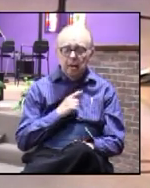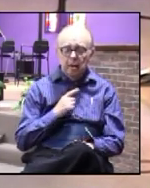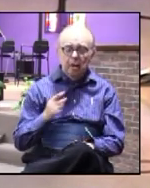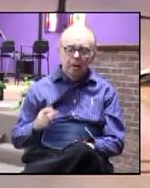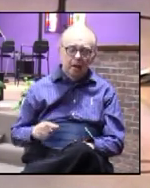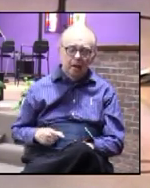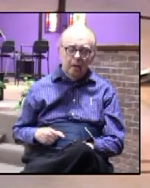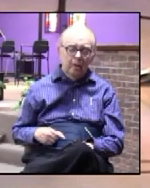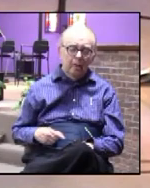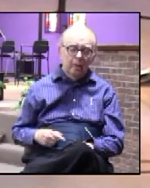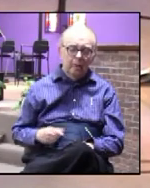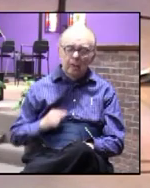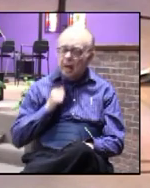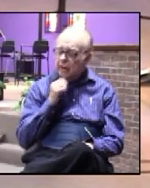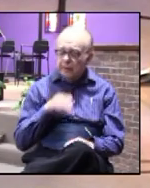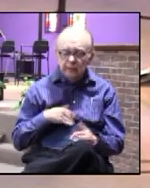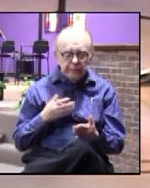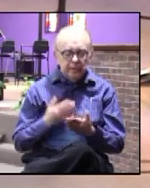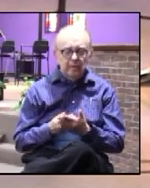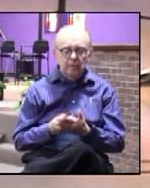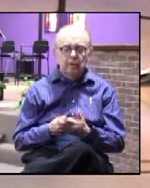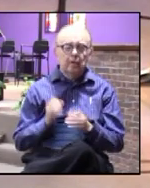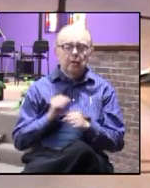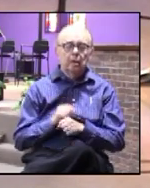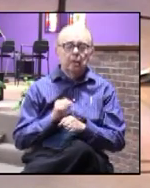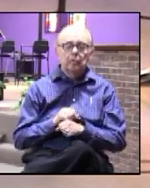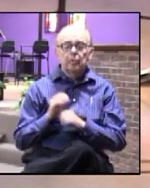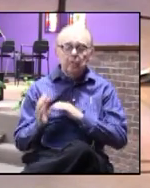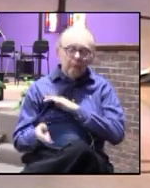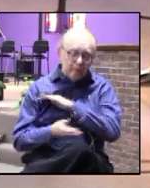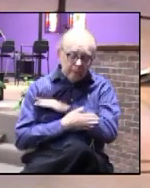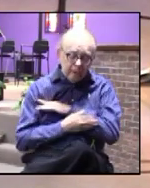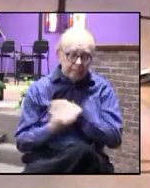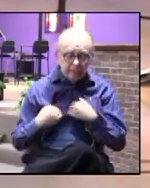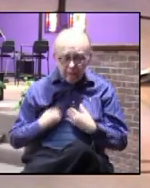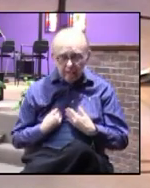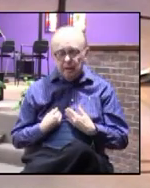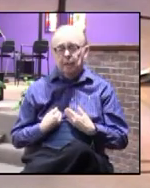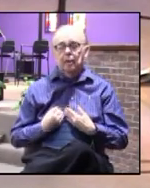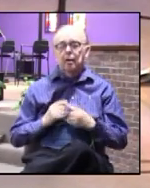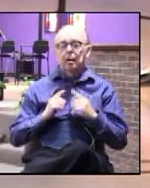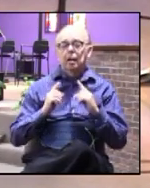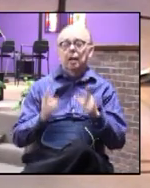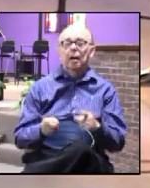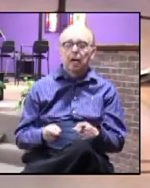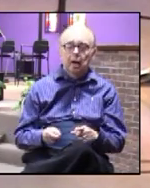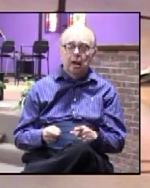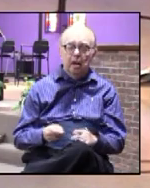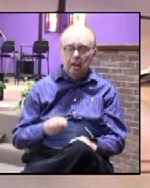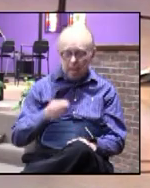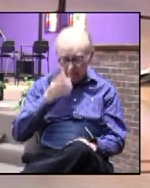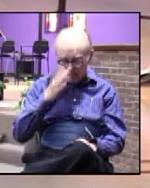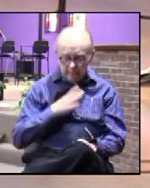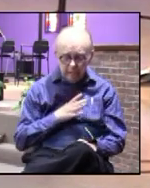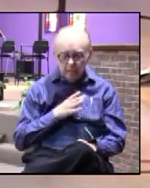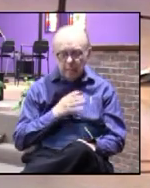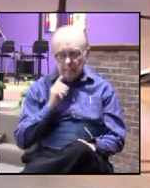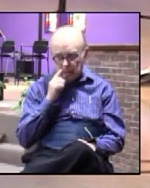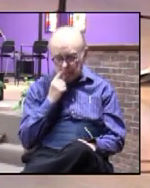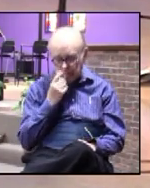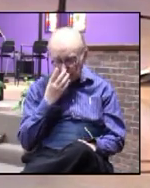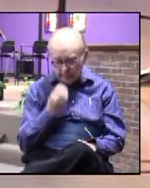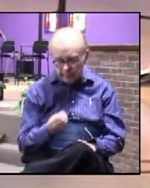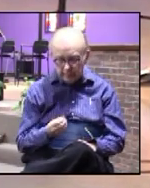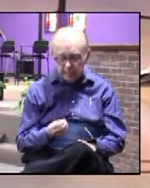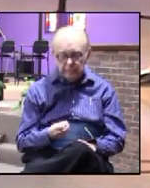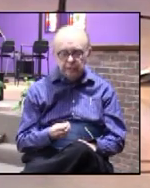Man, I really don't feel good. I worked all night. I'm tired. I'm going to go there. The guy's boring. I'm going to fall asleep within